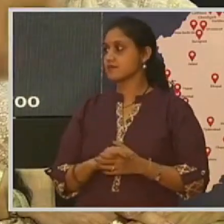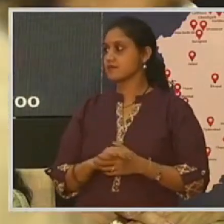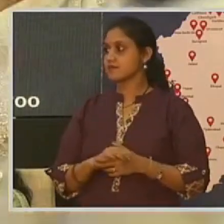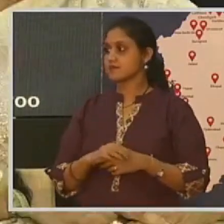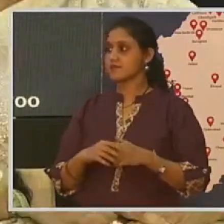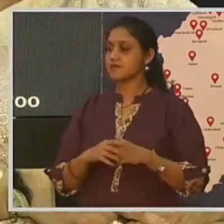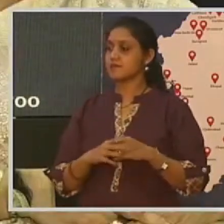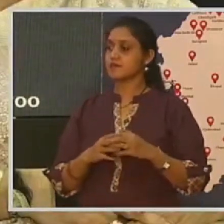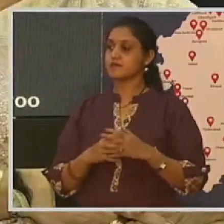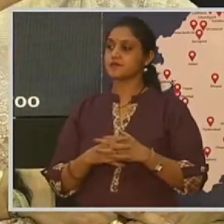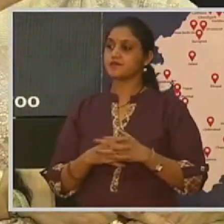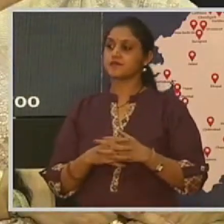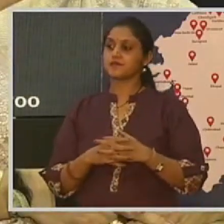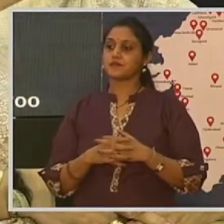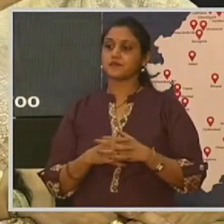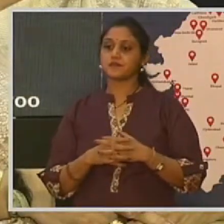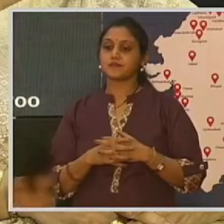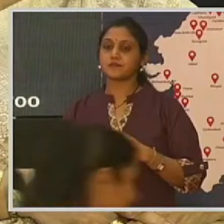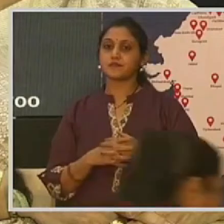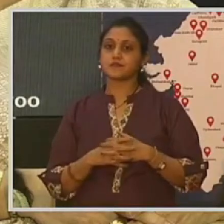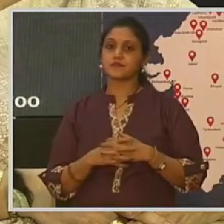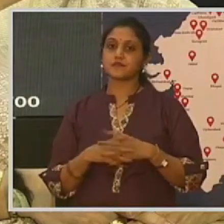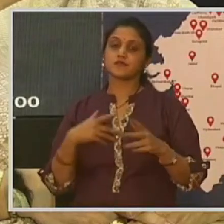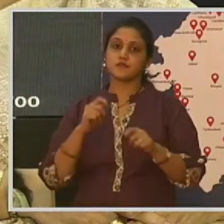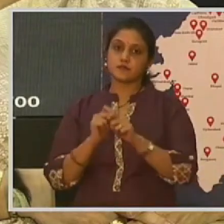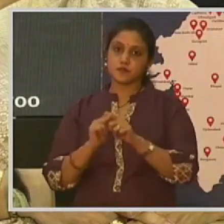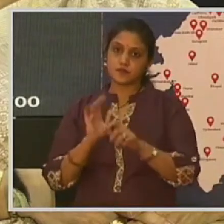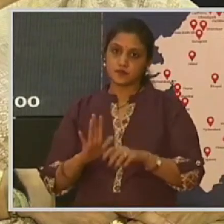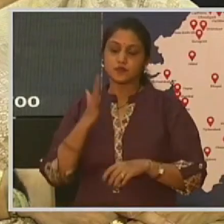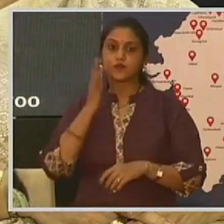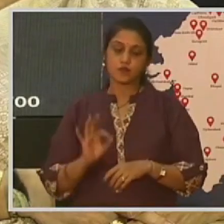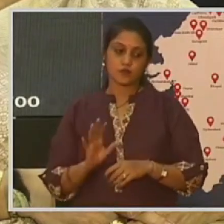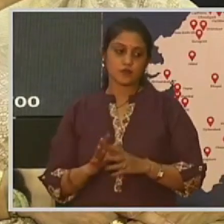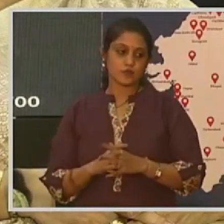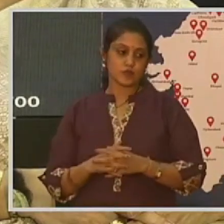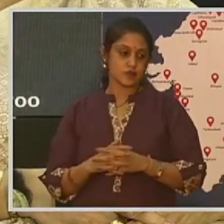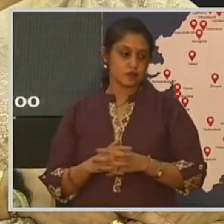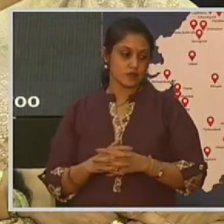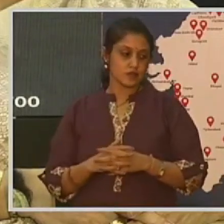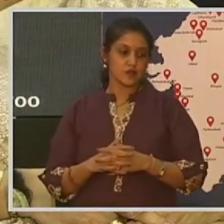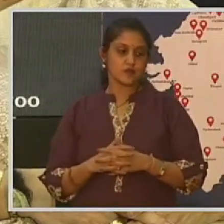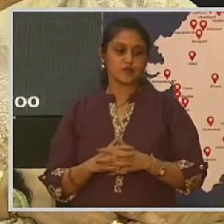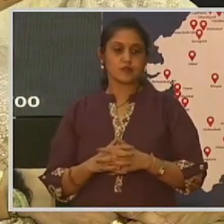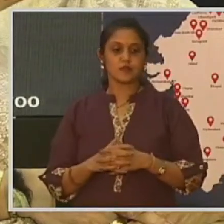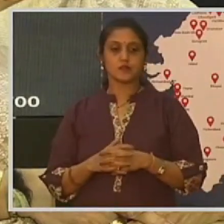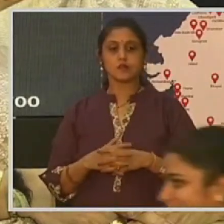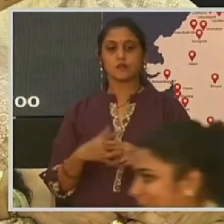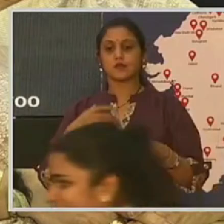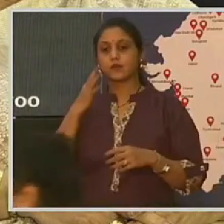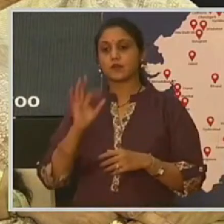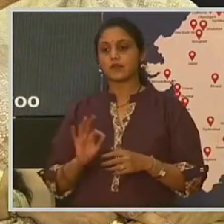into lot of the work that has been there for employment as well as